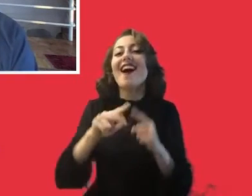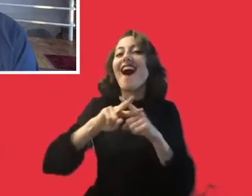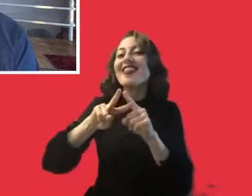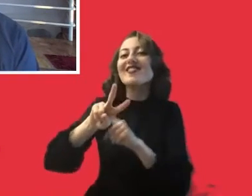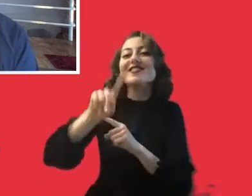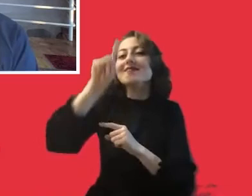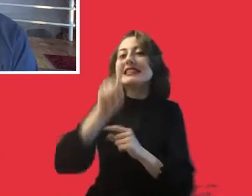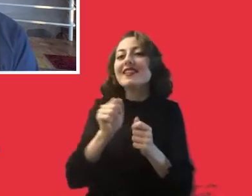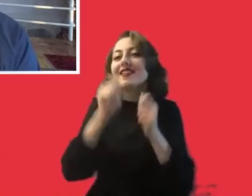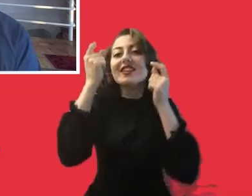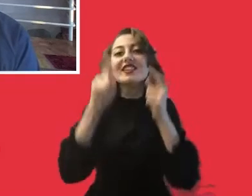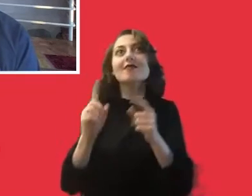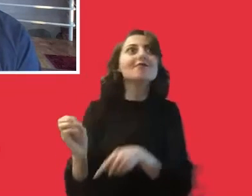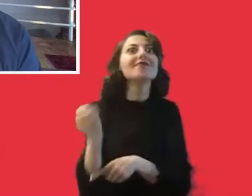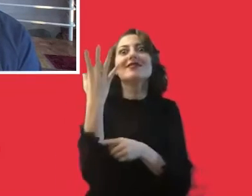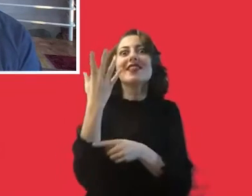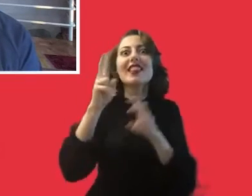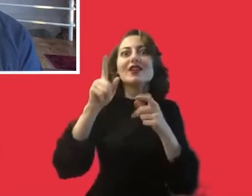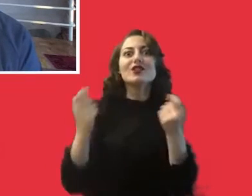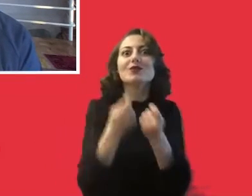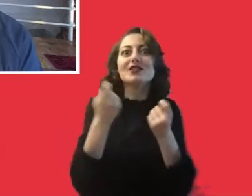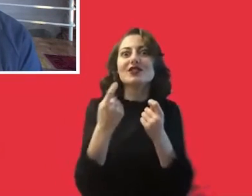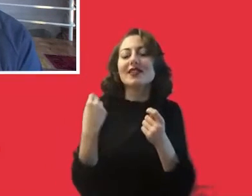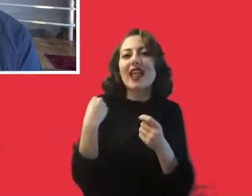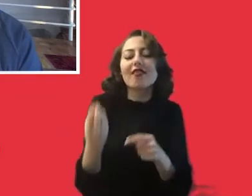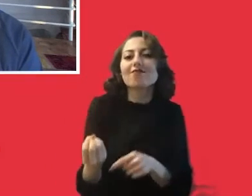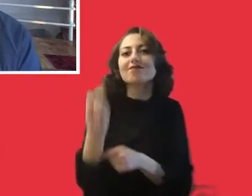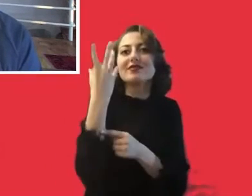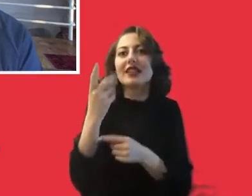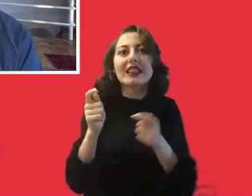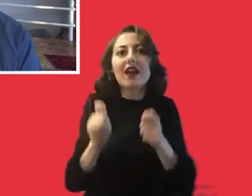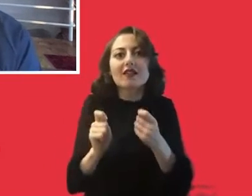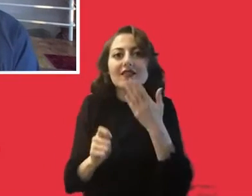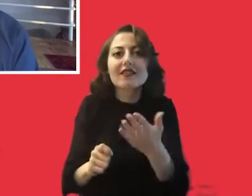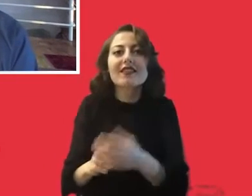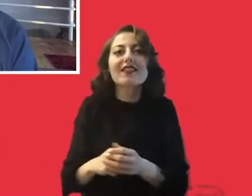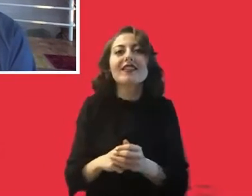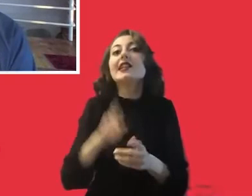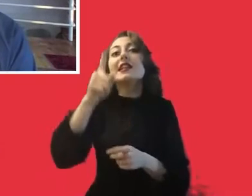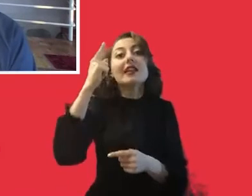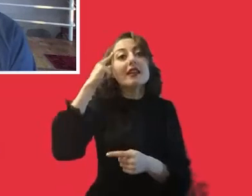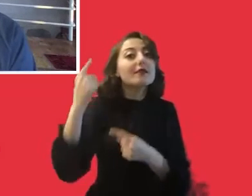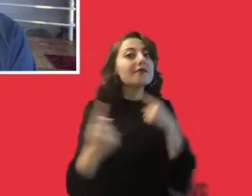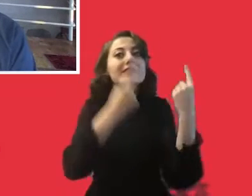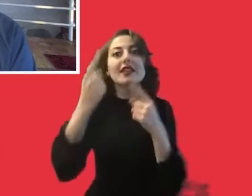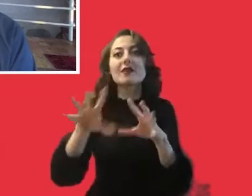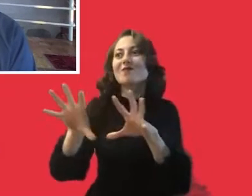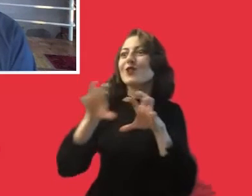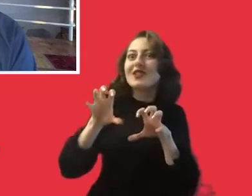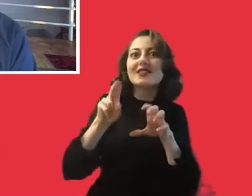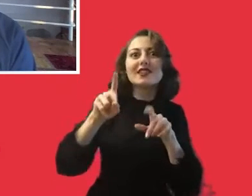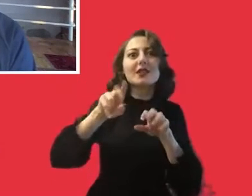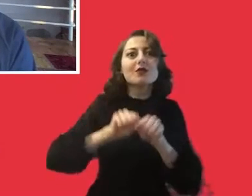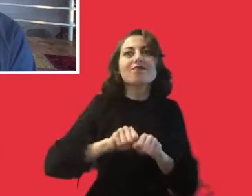AYDER, how it is created, how it is founded, and how you are running your studies, and the effect that